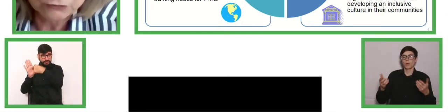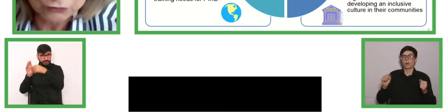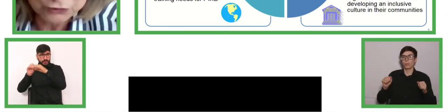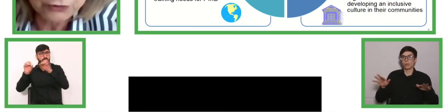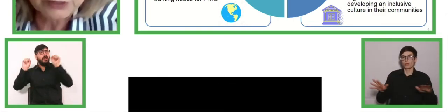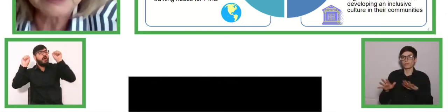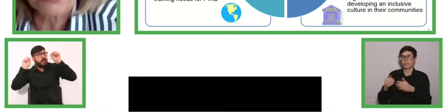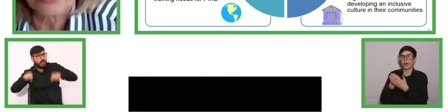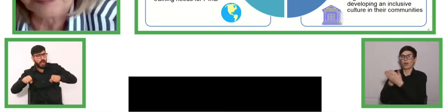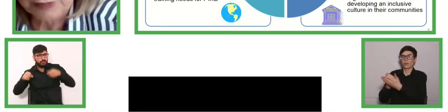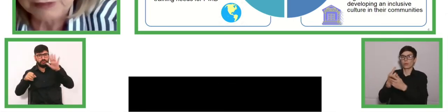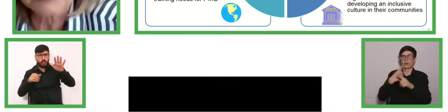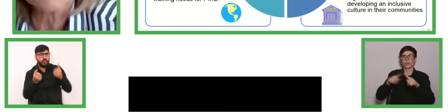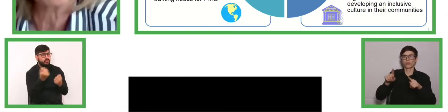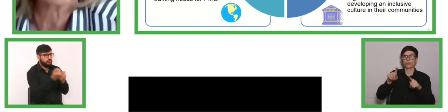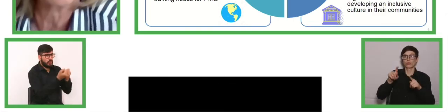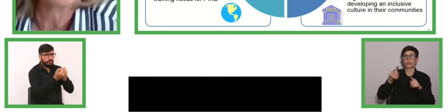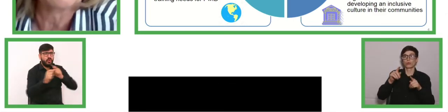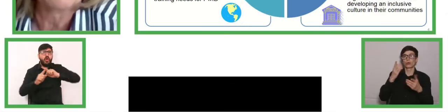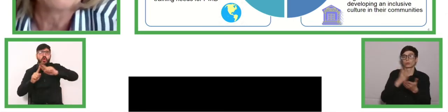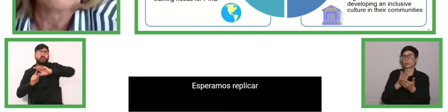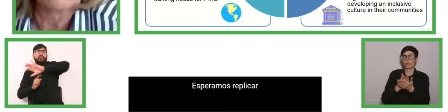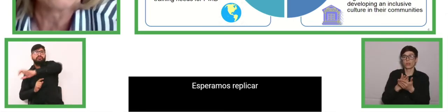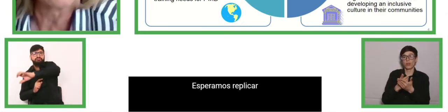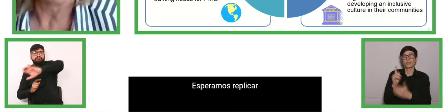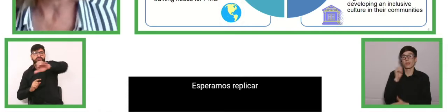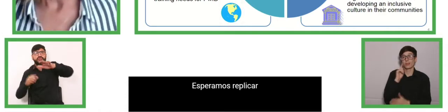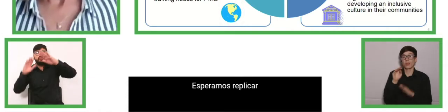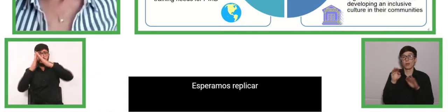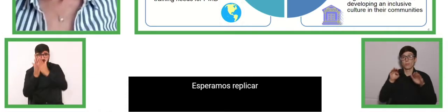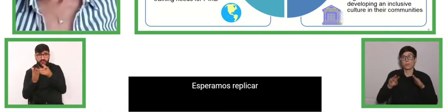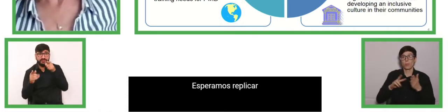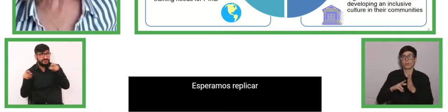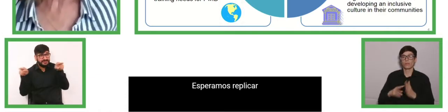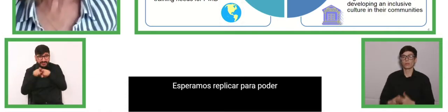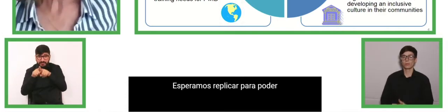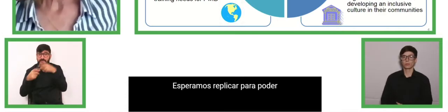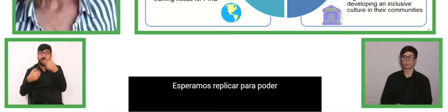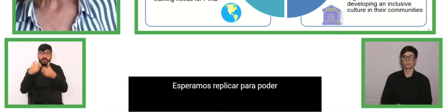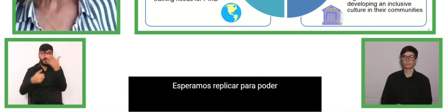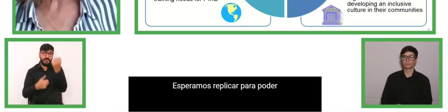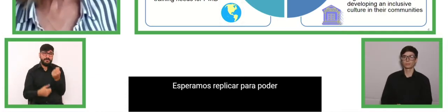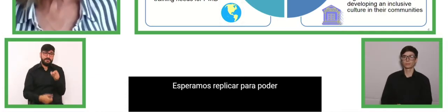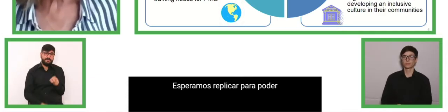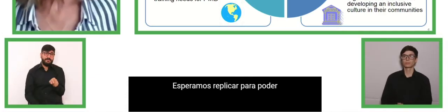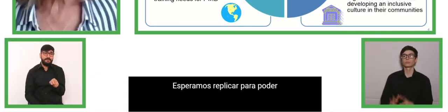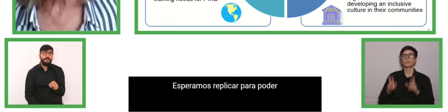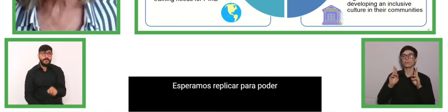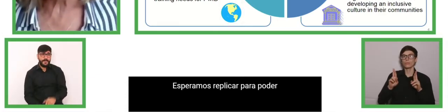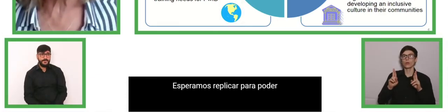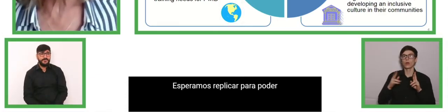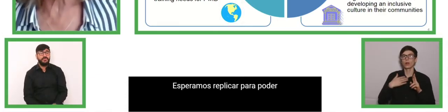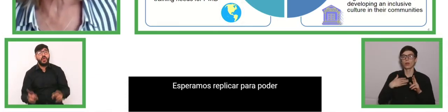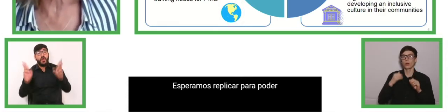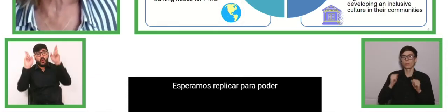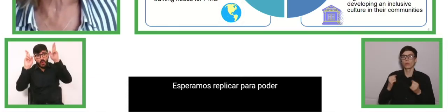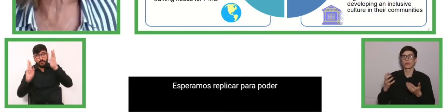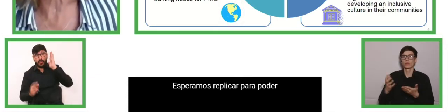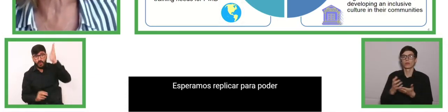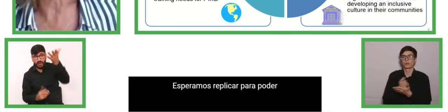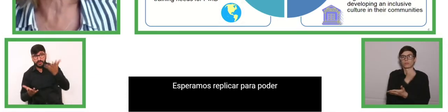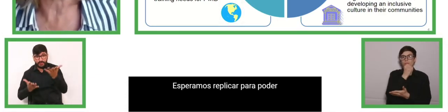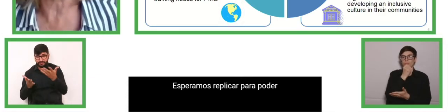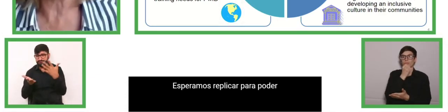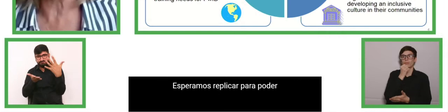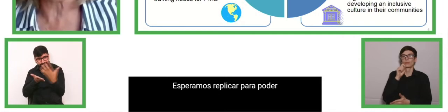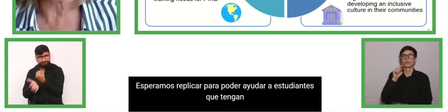are willing to share it through partnerships and alliances. With whom? With higher education